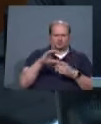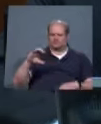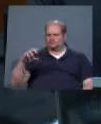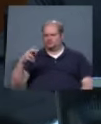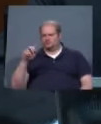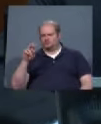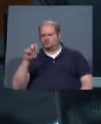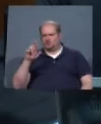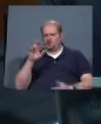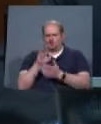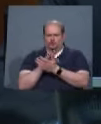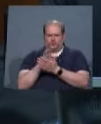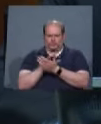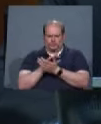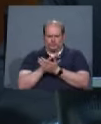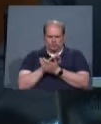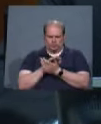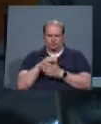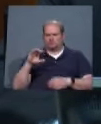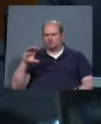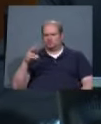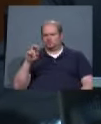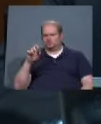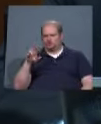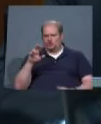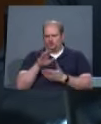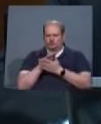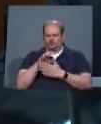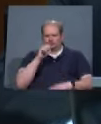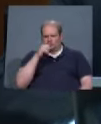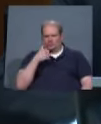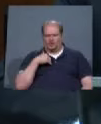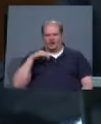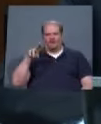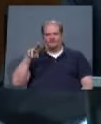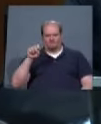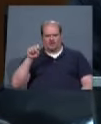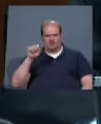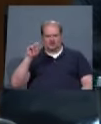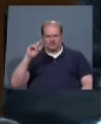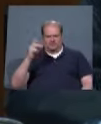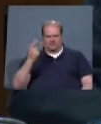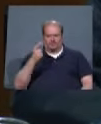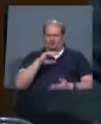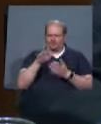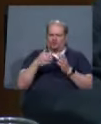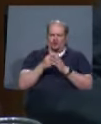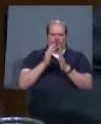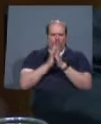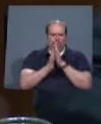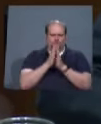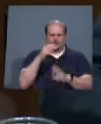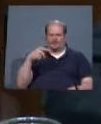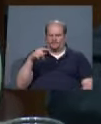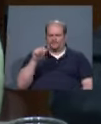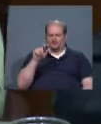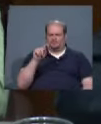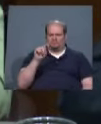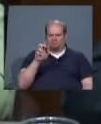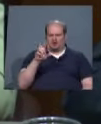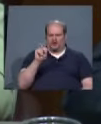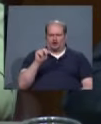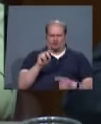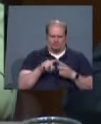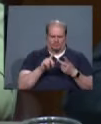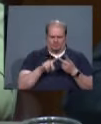schools is that charter schools don't have busing. So the whole traffic pattern and